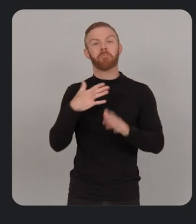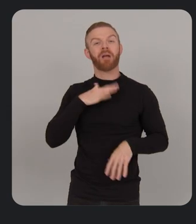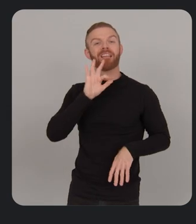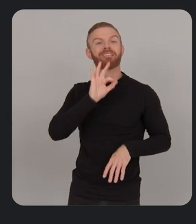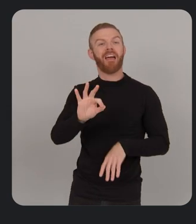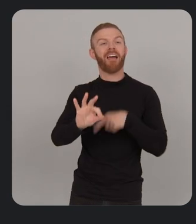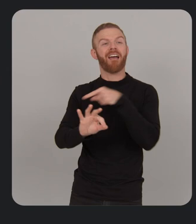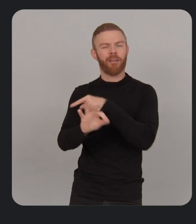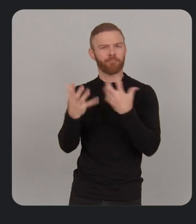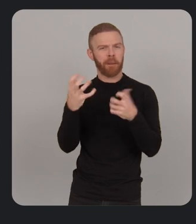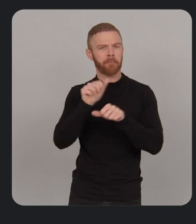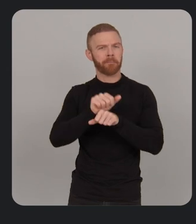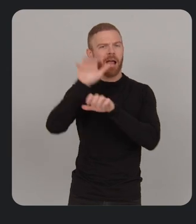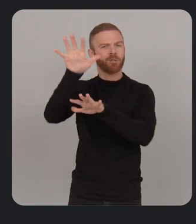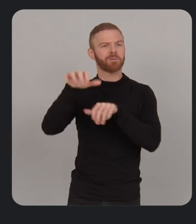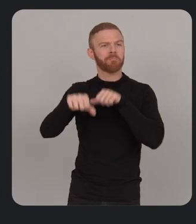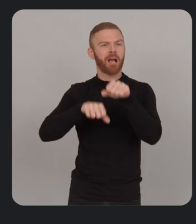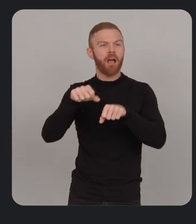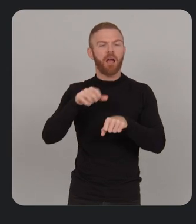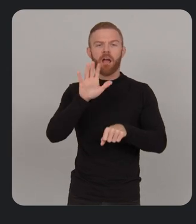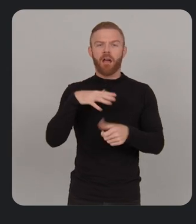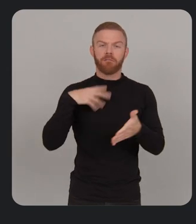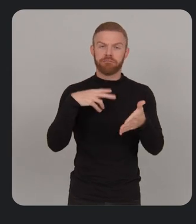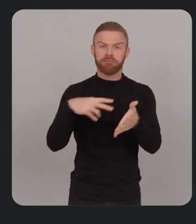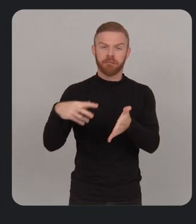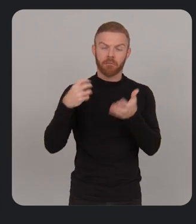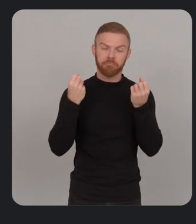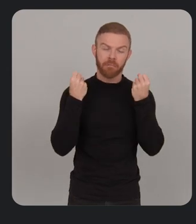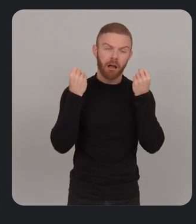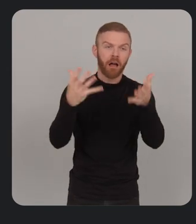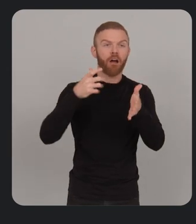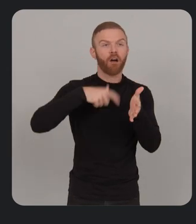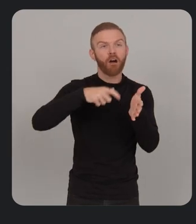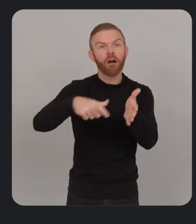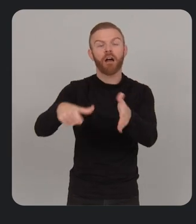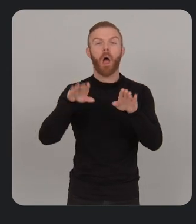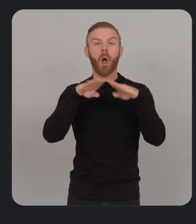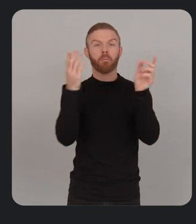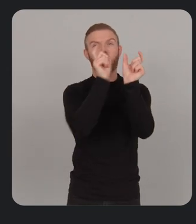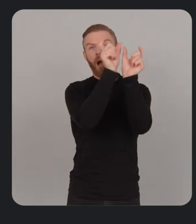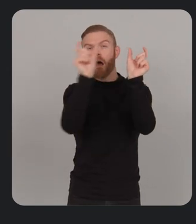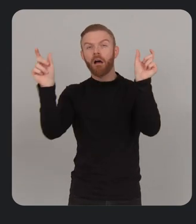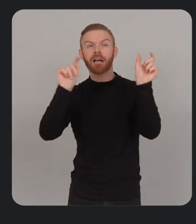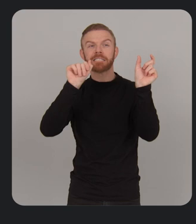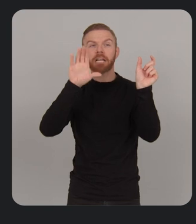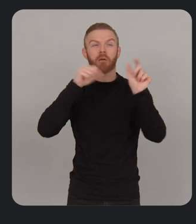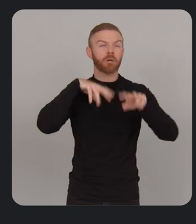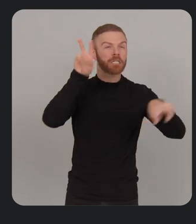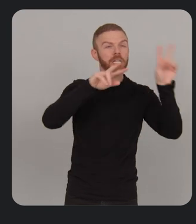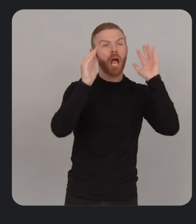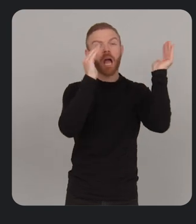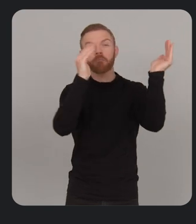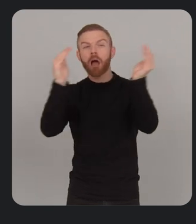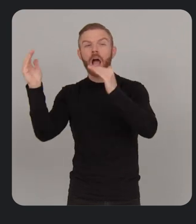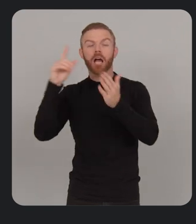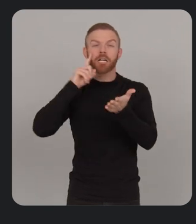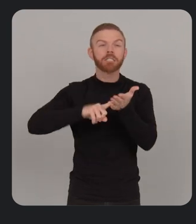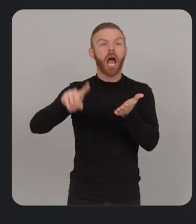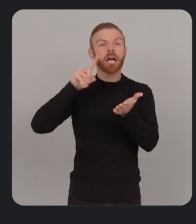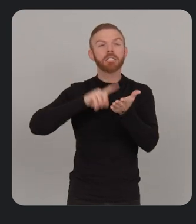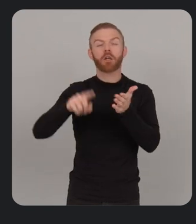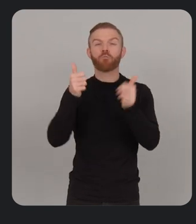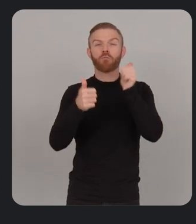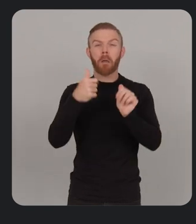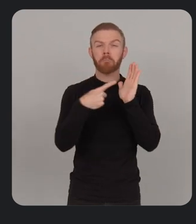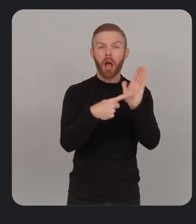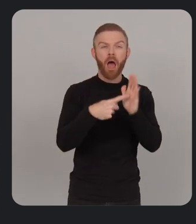-year-old wanted a mountain bike i read tons of articles opened countless tabs on my browser and spent ages researching which models